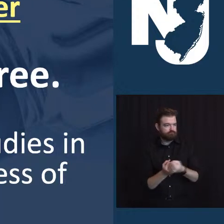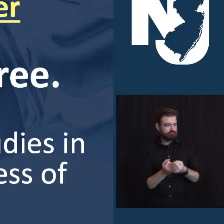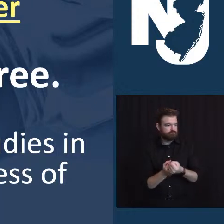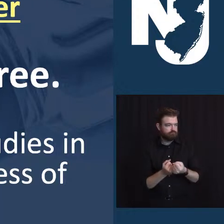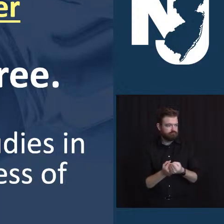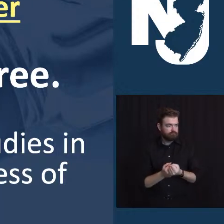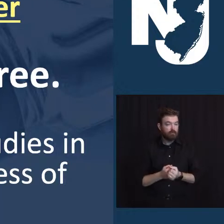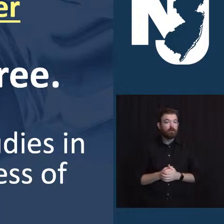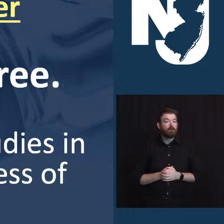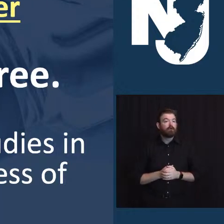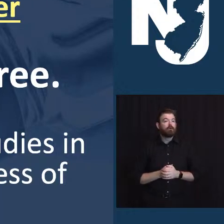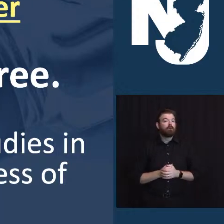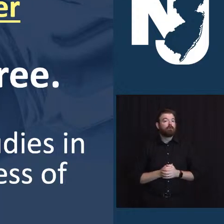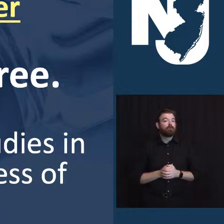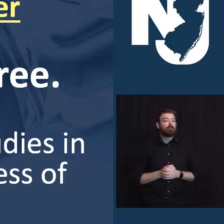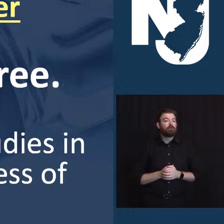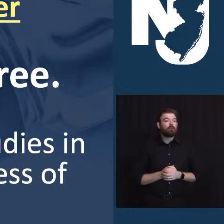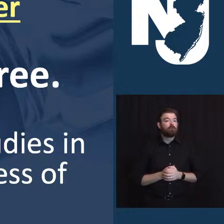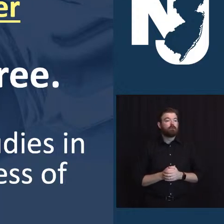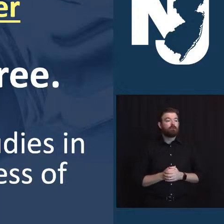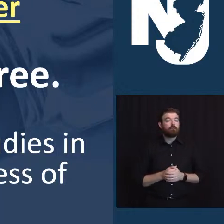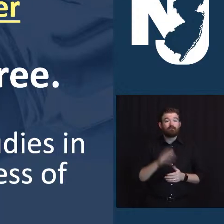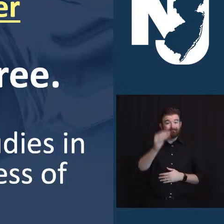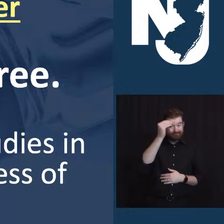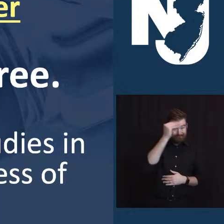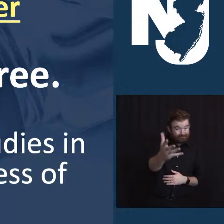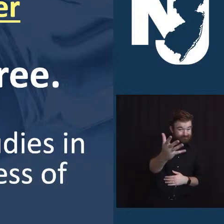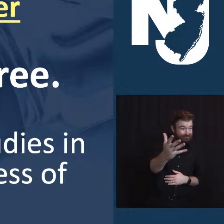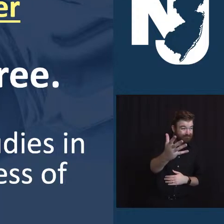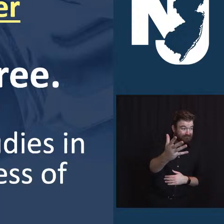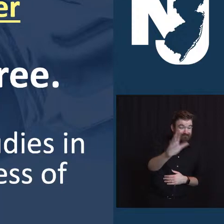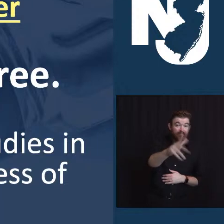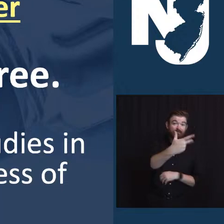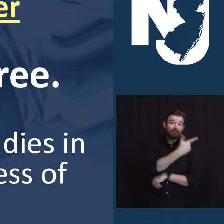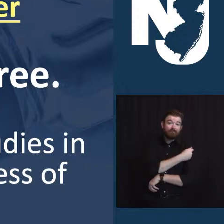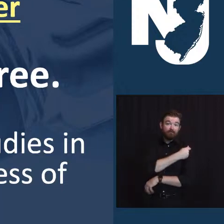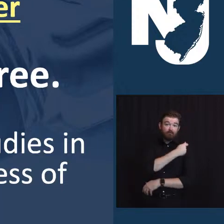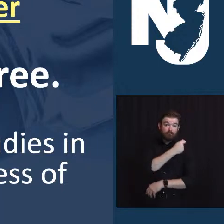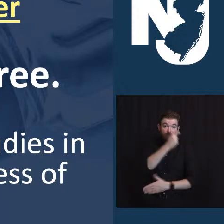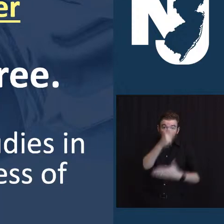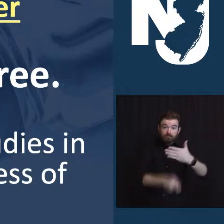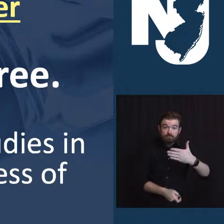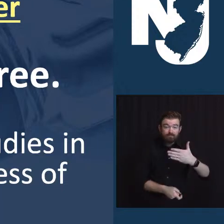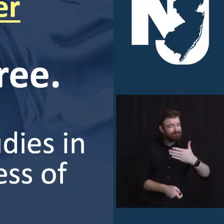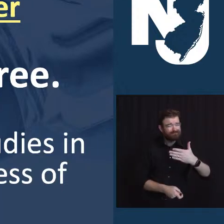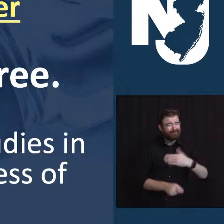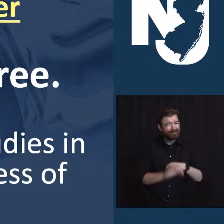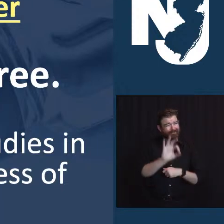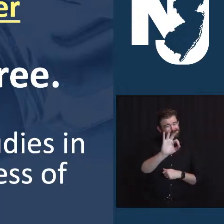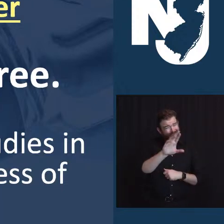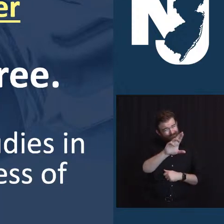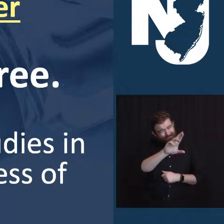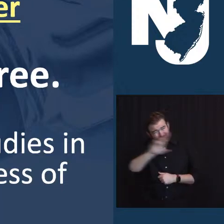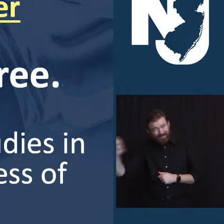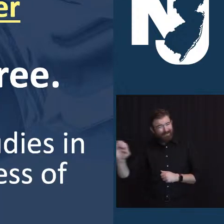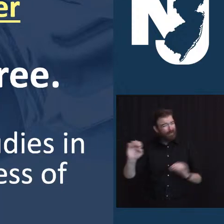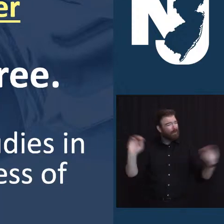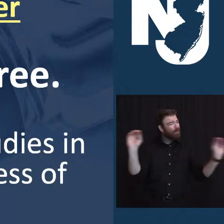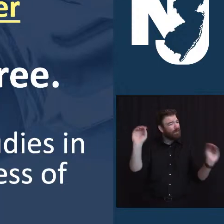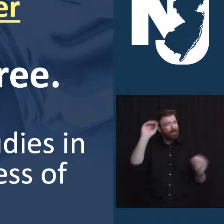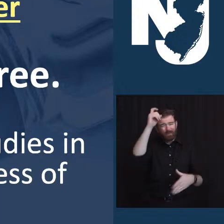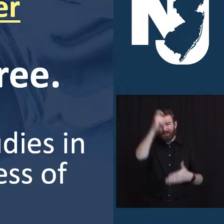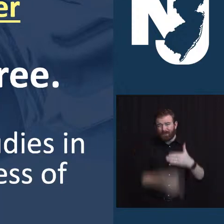vaccinated is free, period, even for those without health insurance coverage. Cost should not be on your list